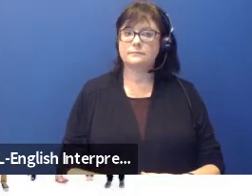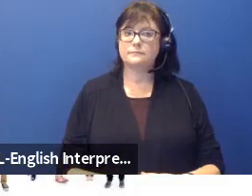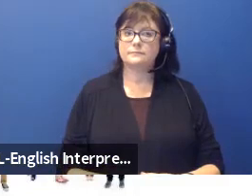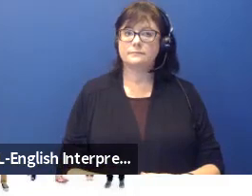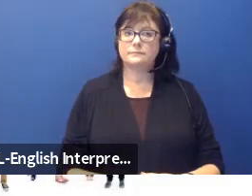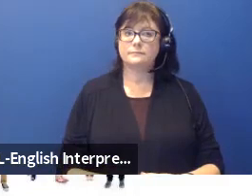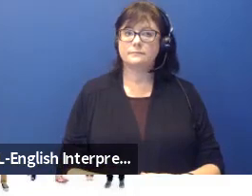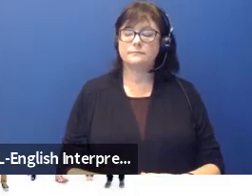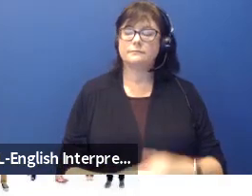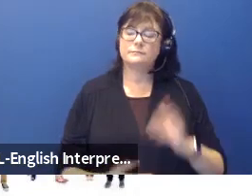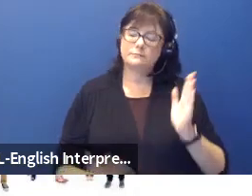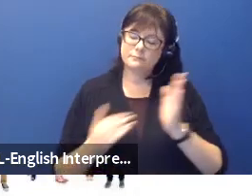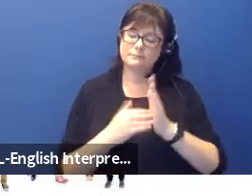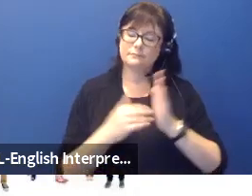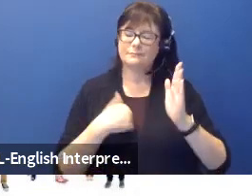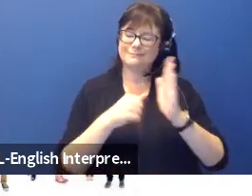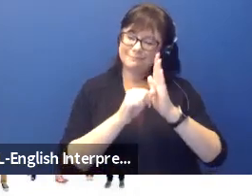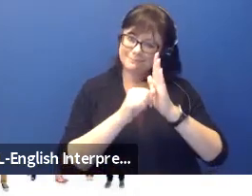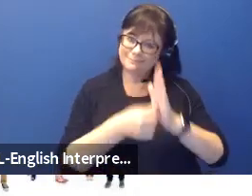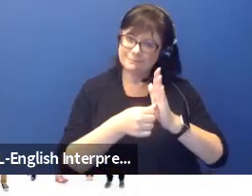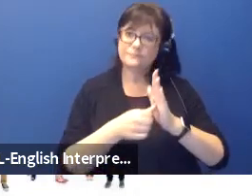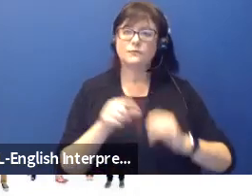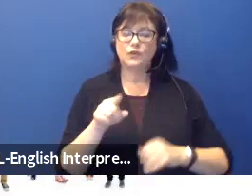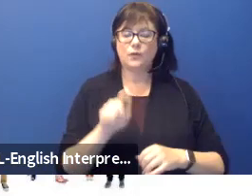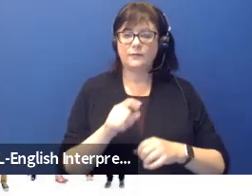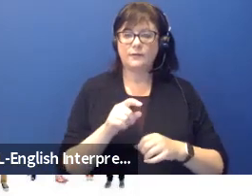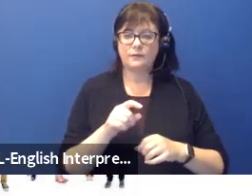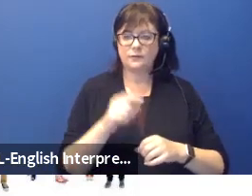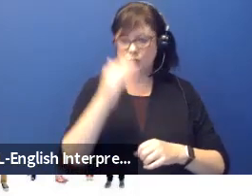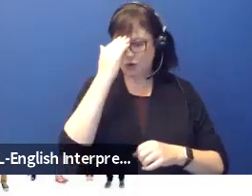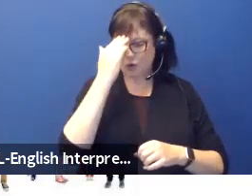to be sure you're understanding which referrals in and out do count.